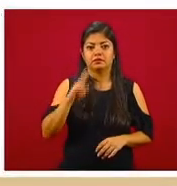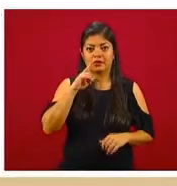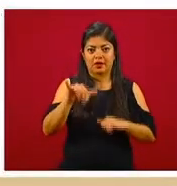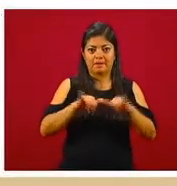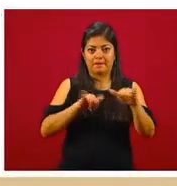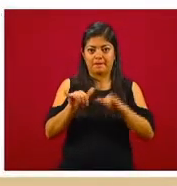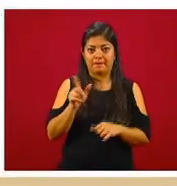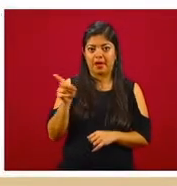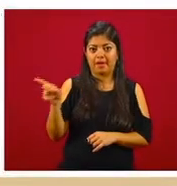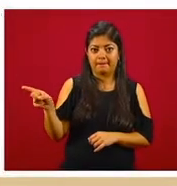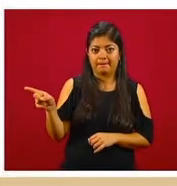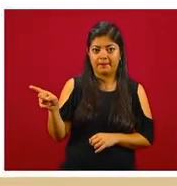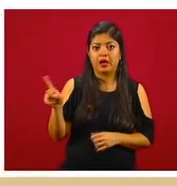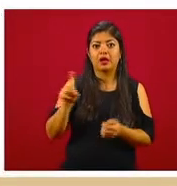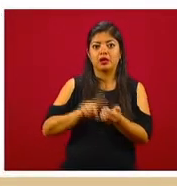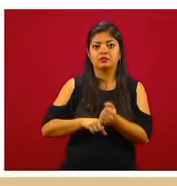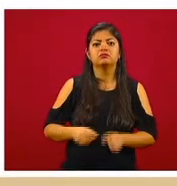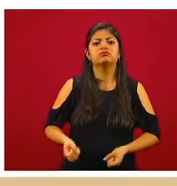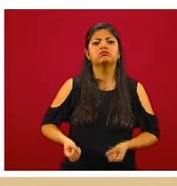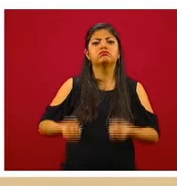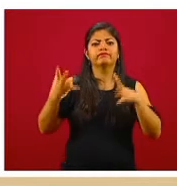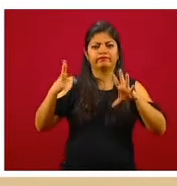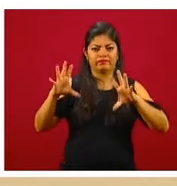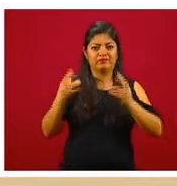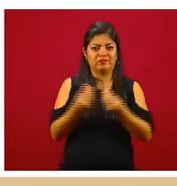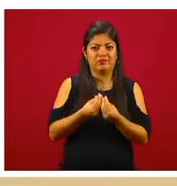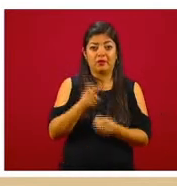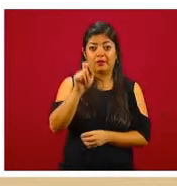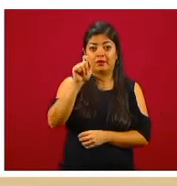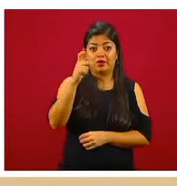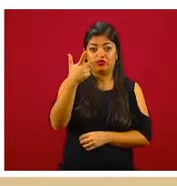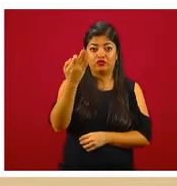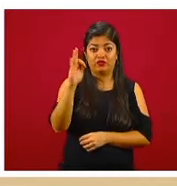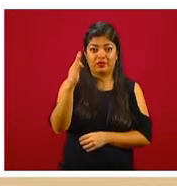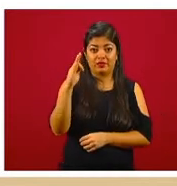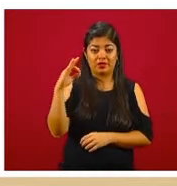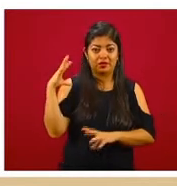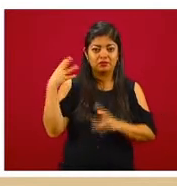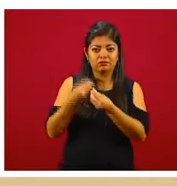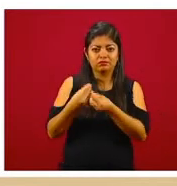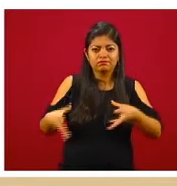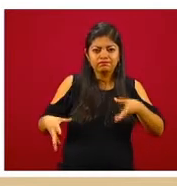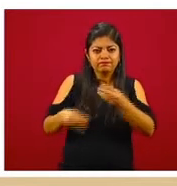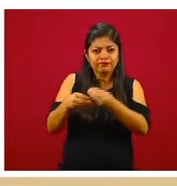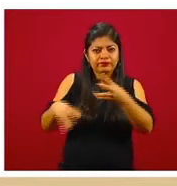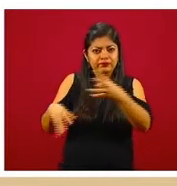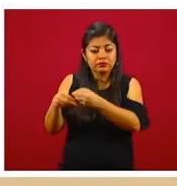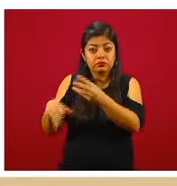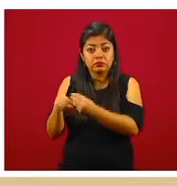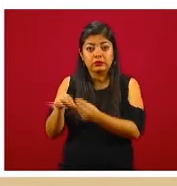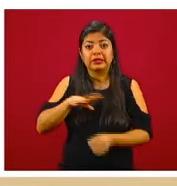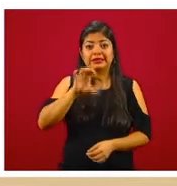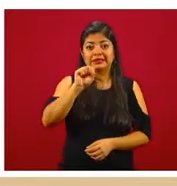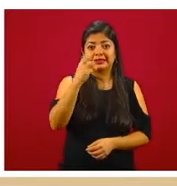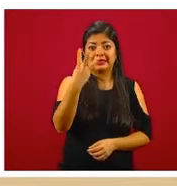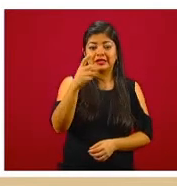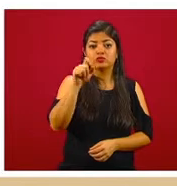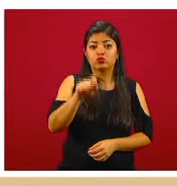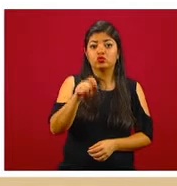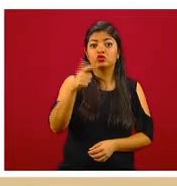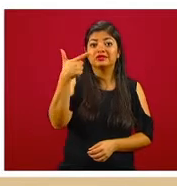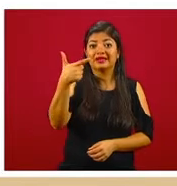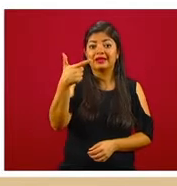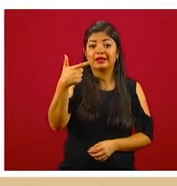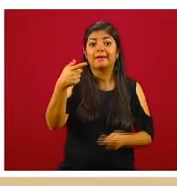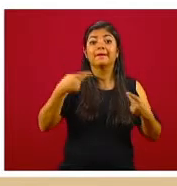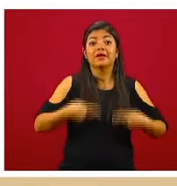have de been la discarded incidencia for this test. acumulada a lo largo de este periodo, desde On el 28 the de febrero, cumulative rate for identificamos this que time 63,7 since February